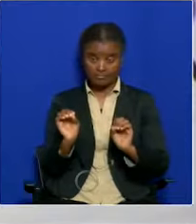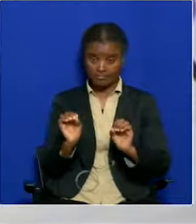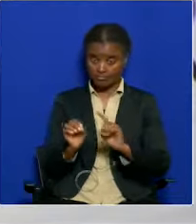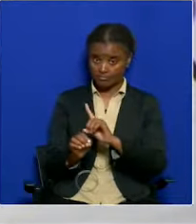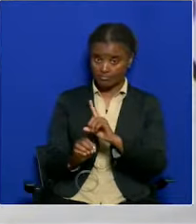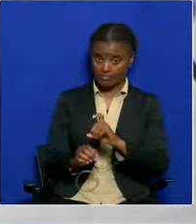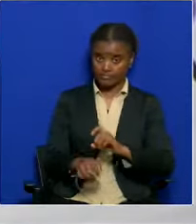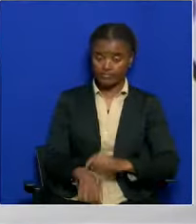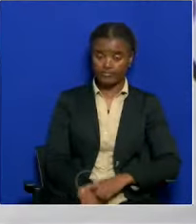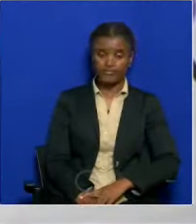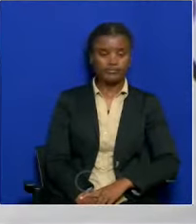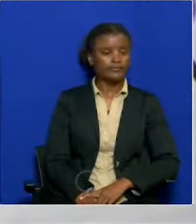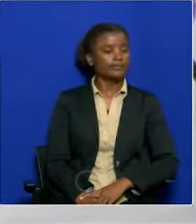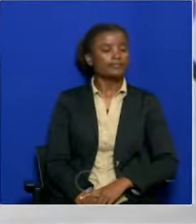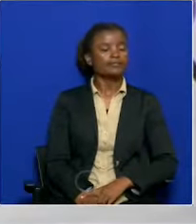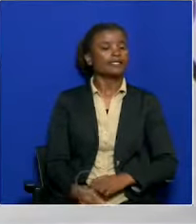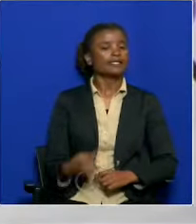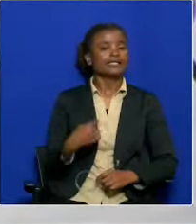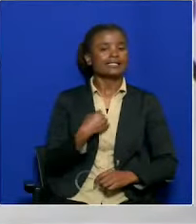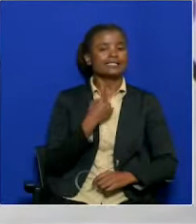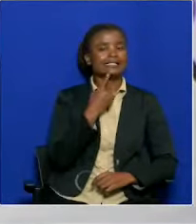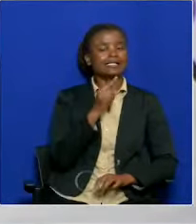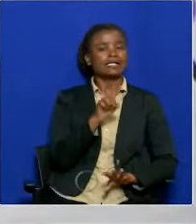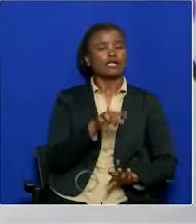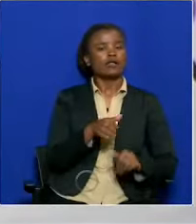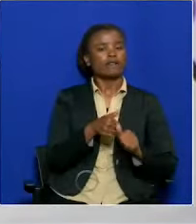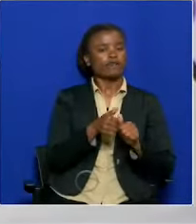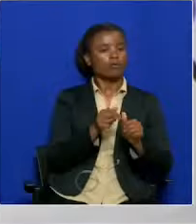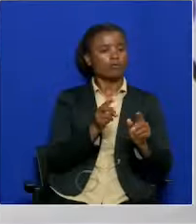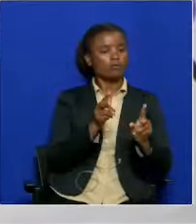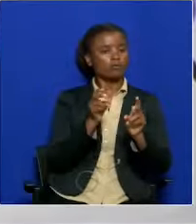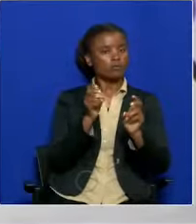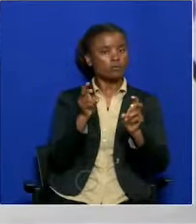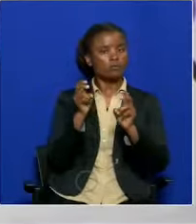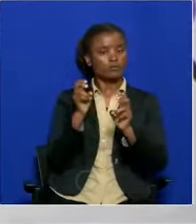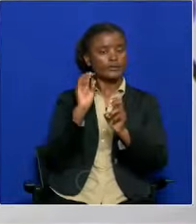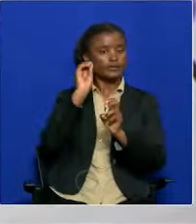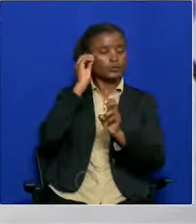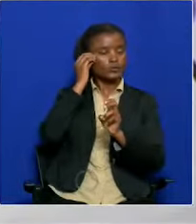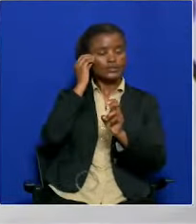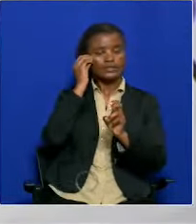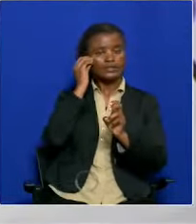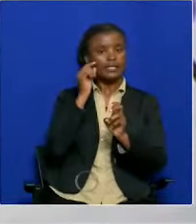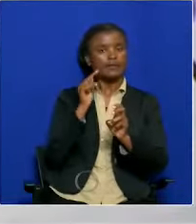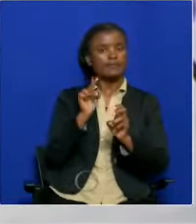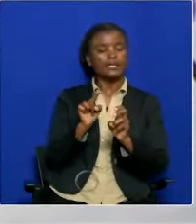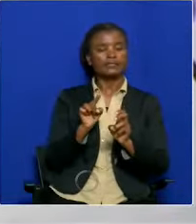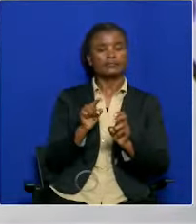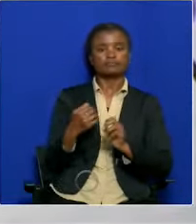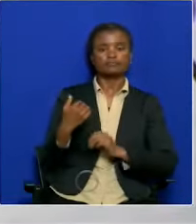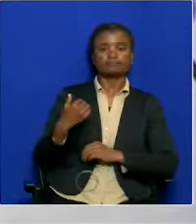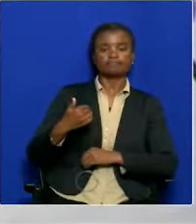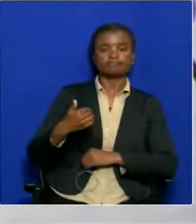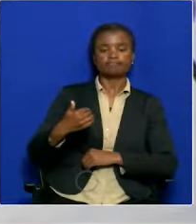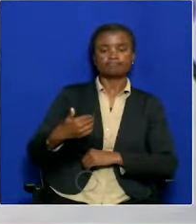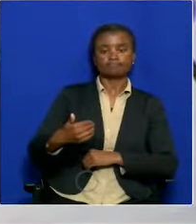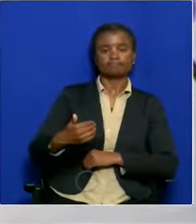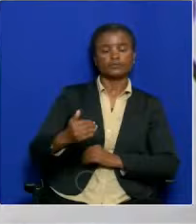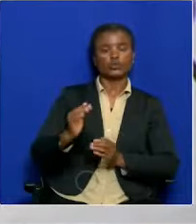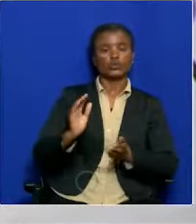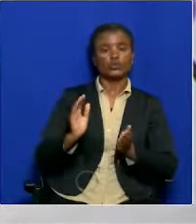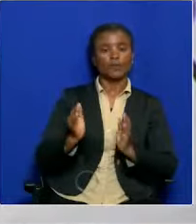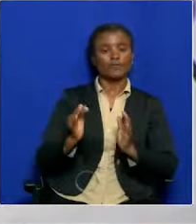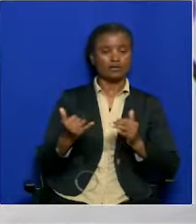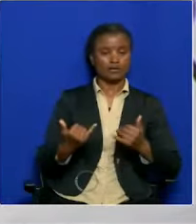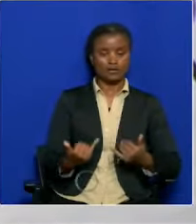Not to say I didn't follow, Commissioner, but not often as like now when